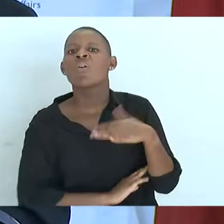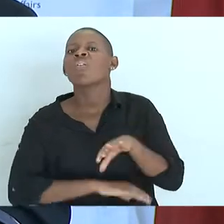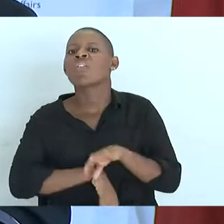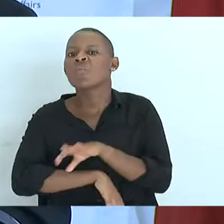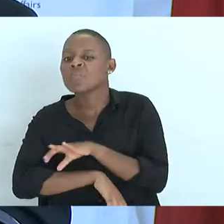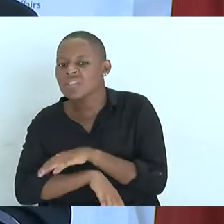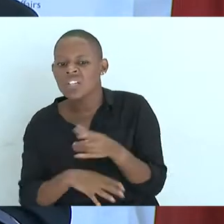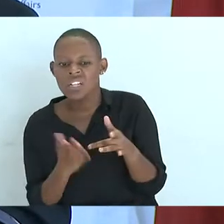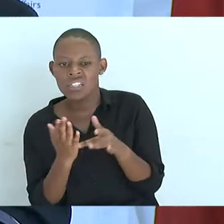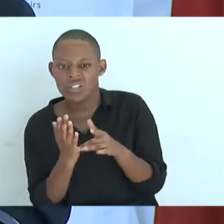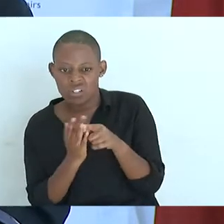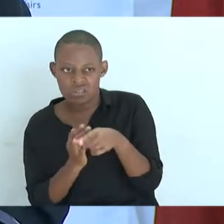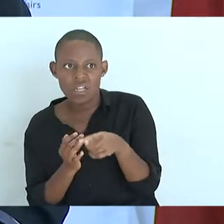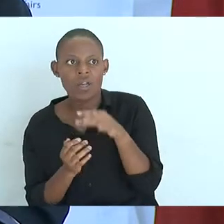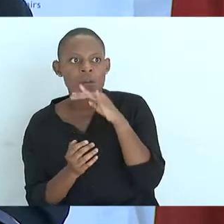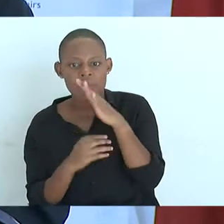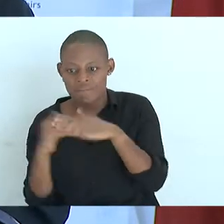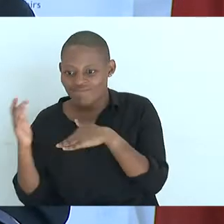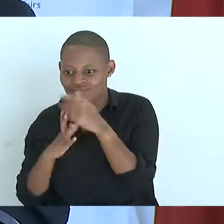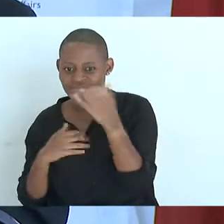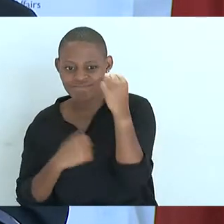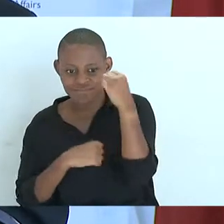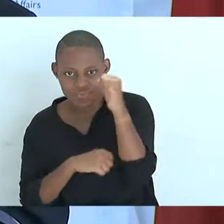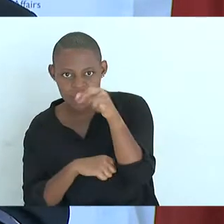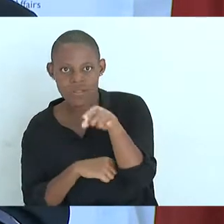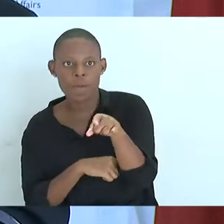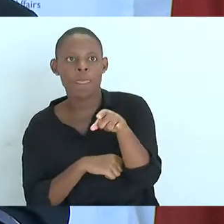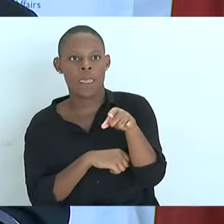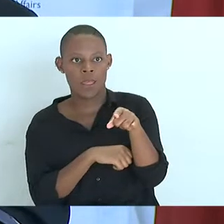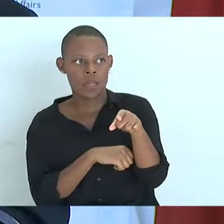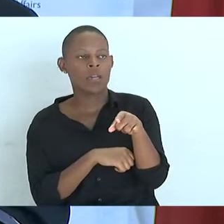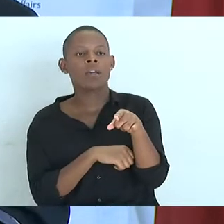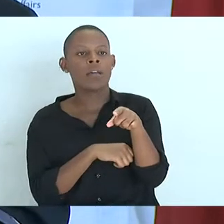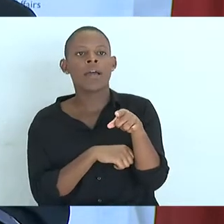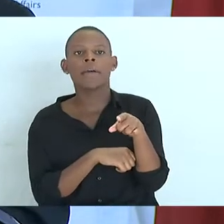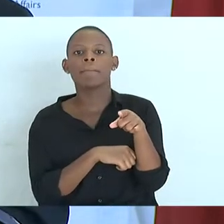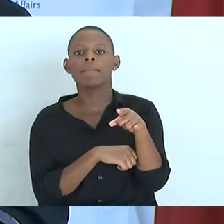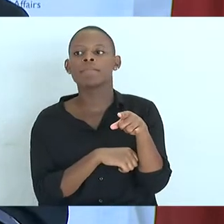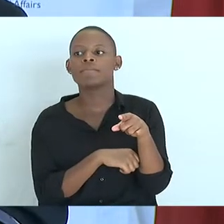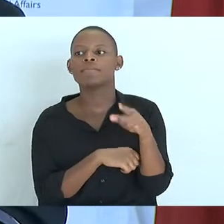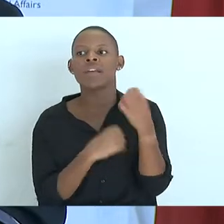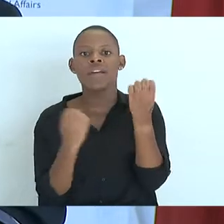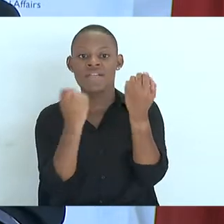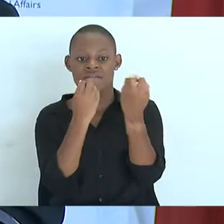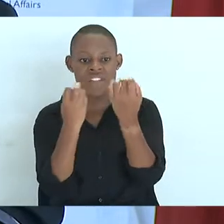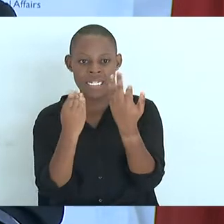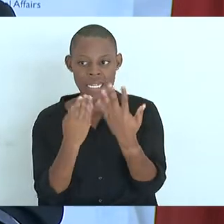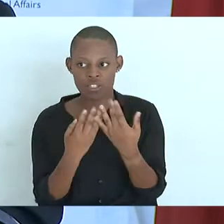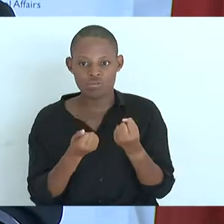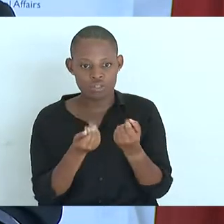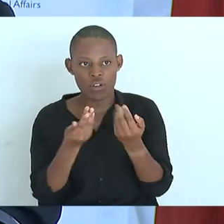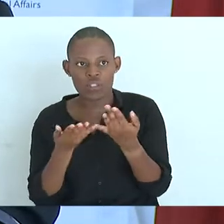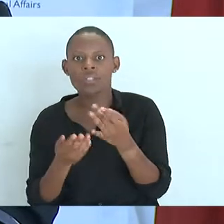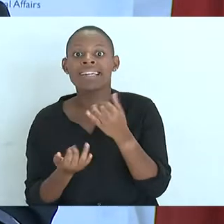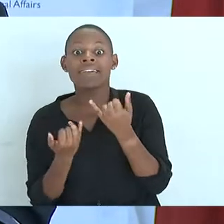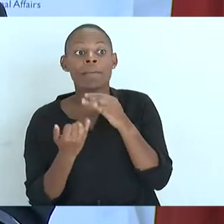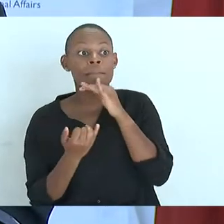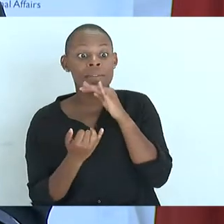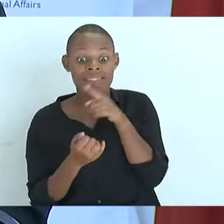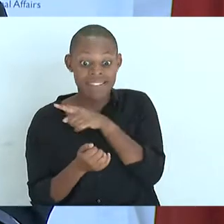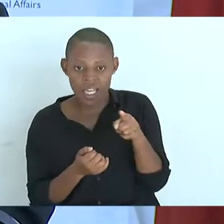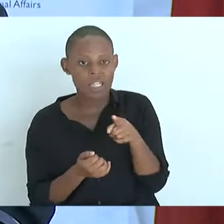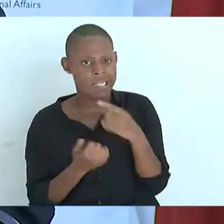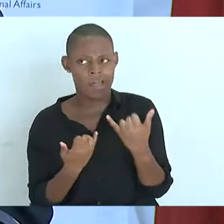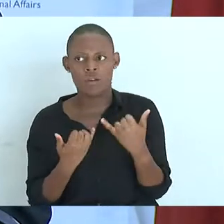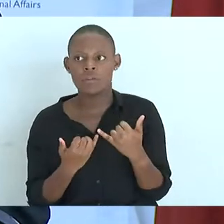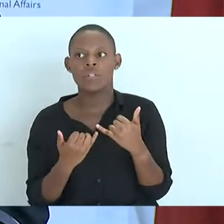manufacturing, industrial, financial services. Informal sector is recognized by us as a